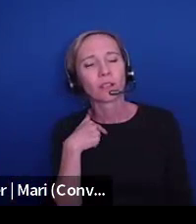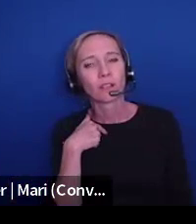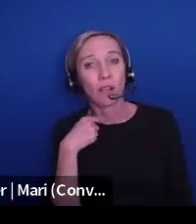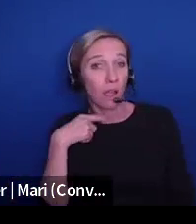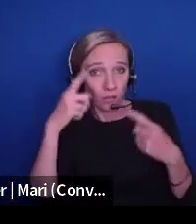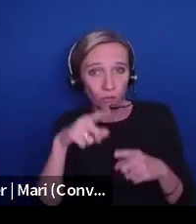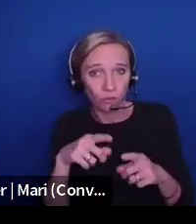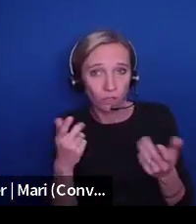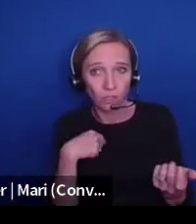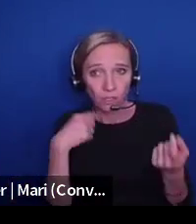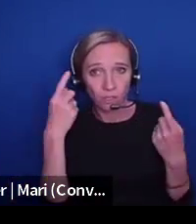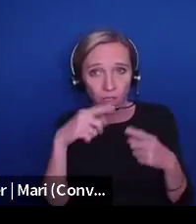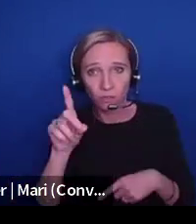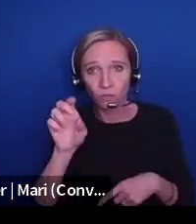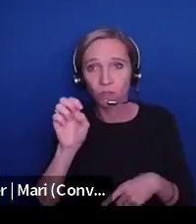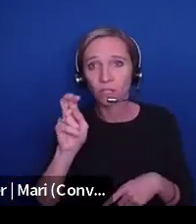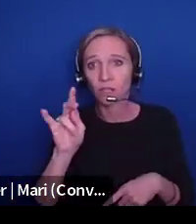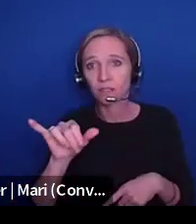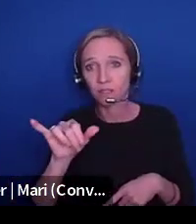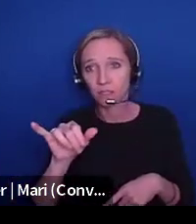I agree. I agree, Destiny.